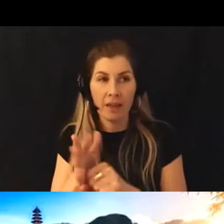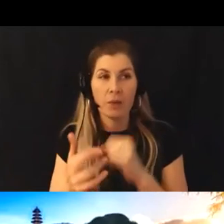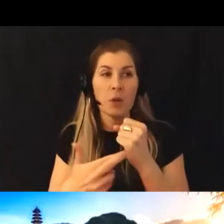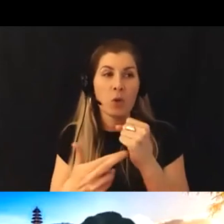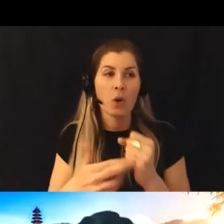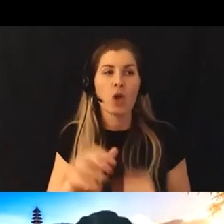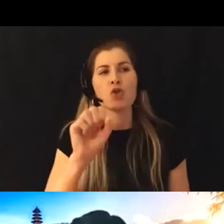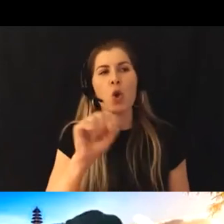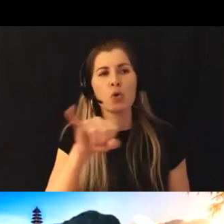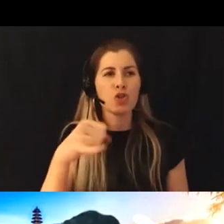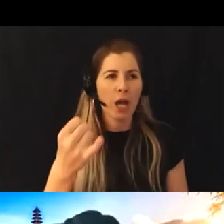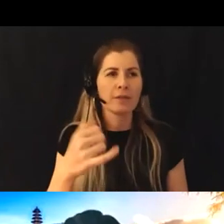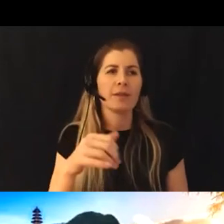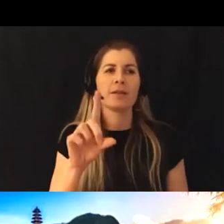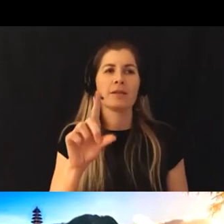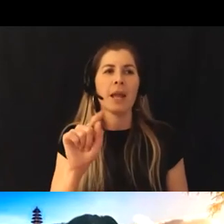justice resource database,